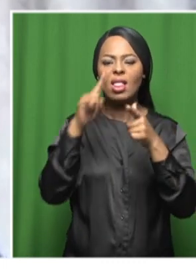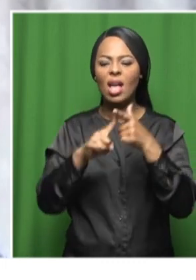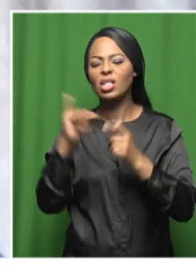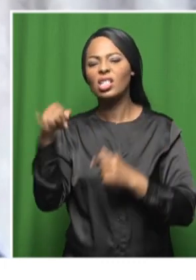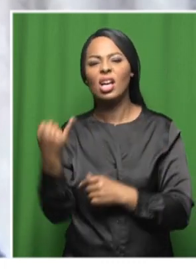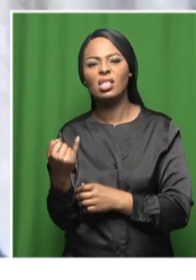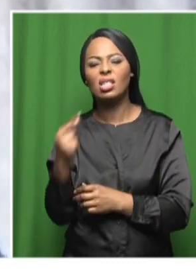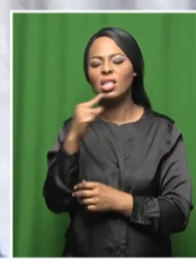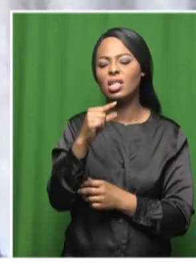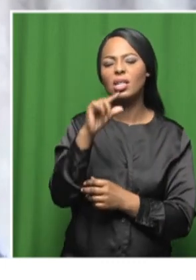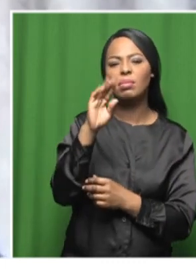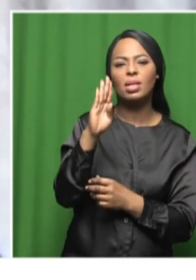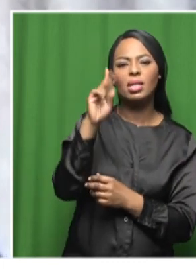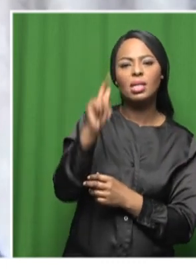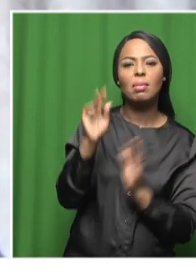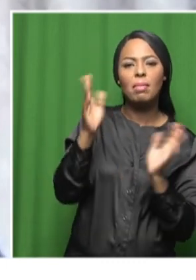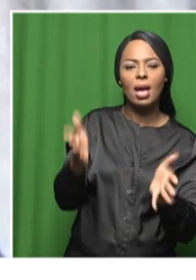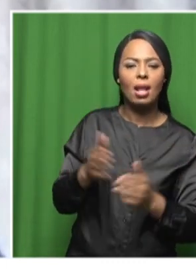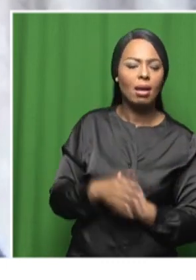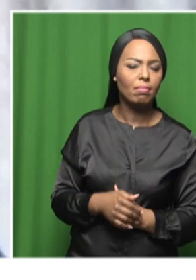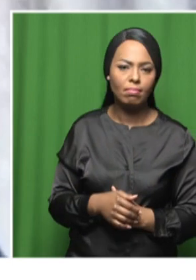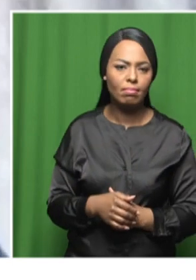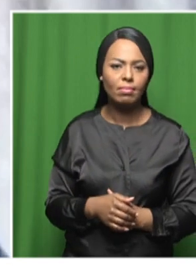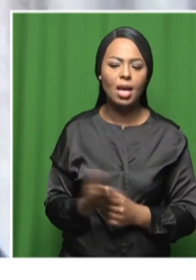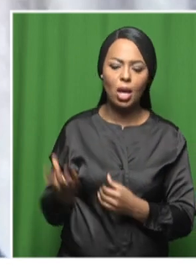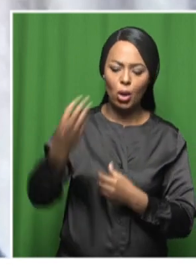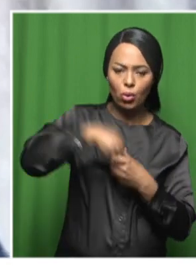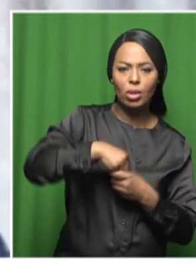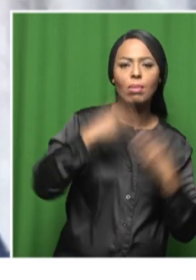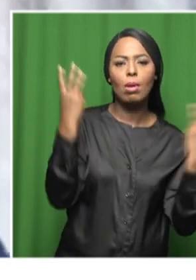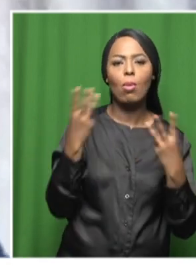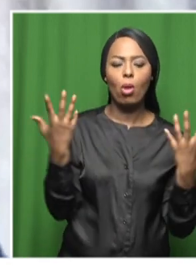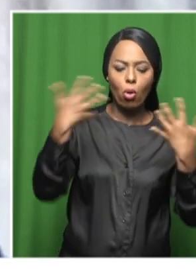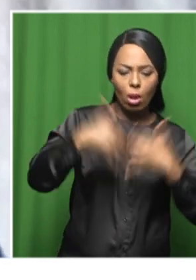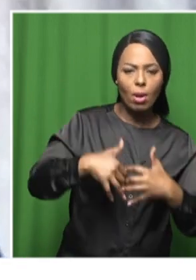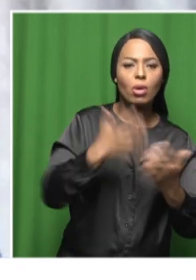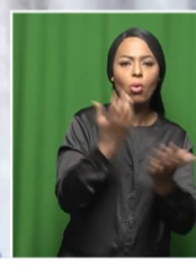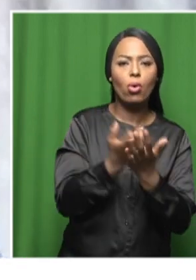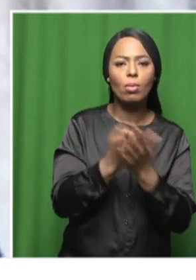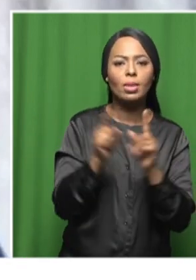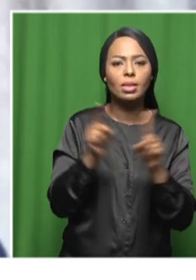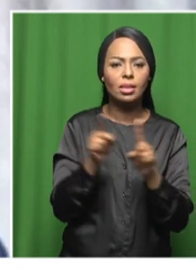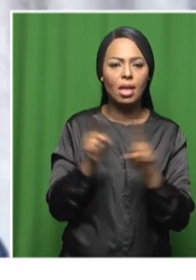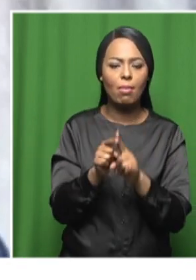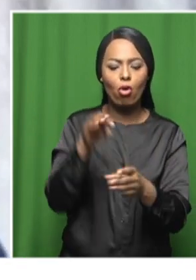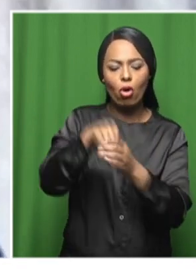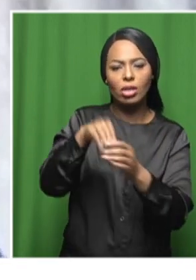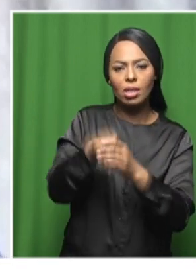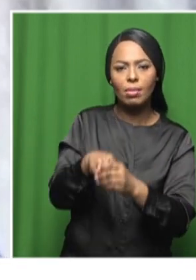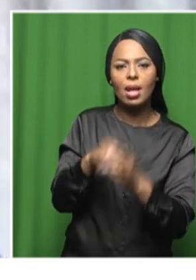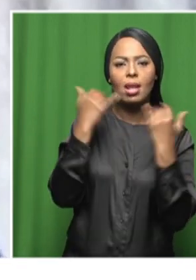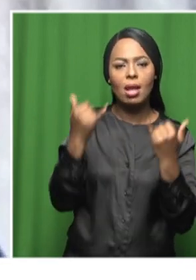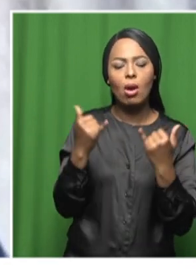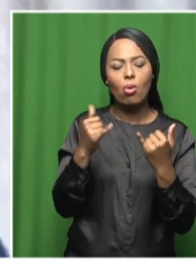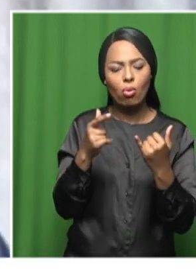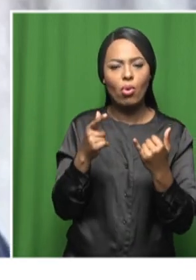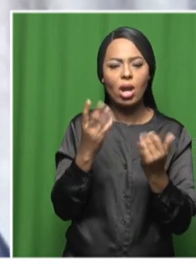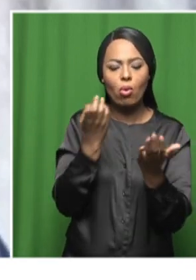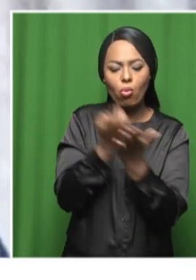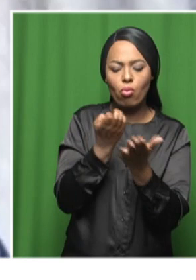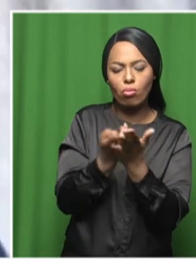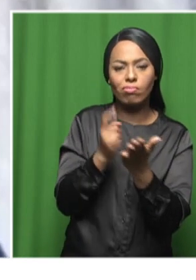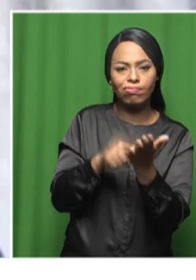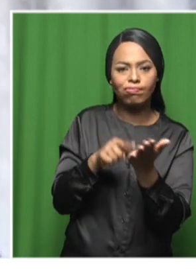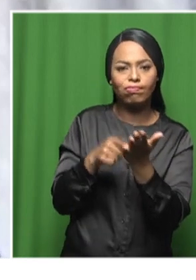Other ways are including people in a collaborative economy, and also there's a concept of a circular economy